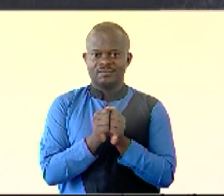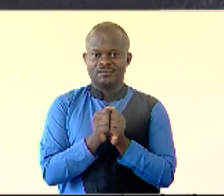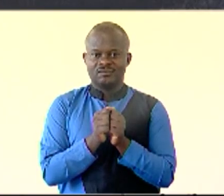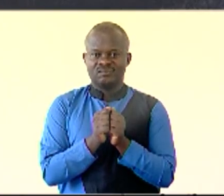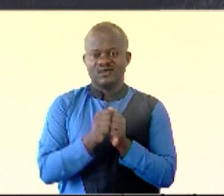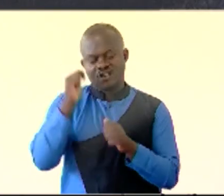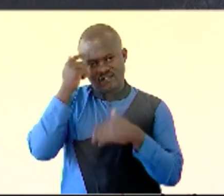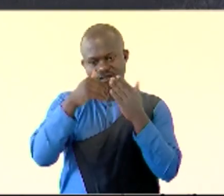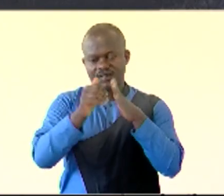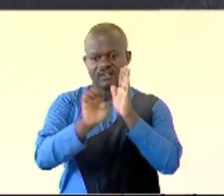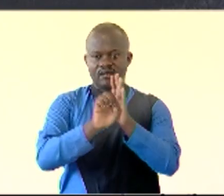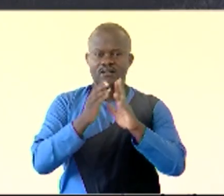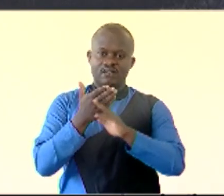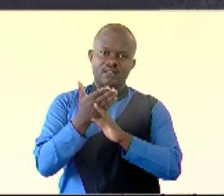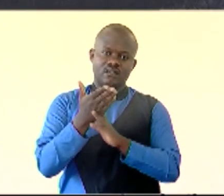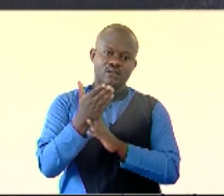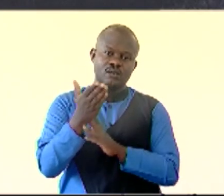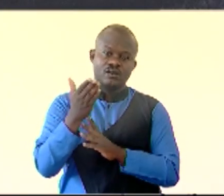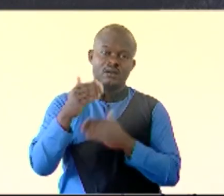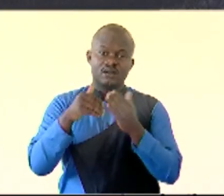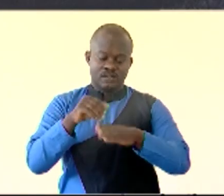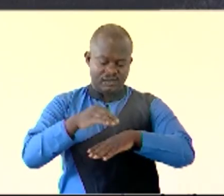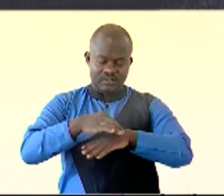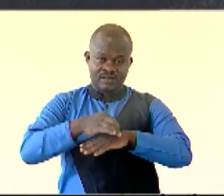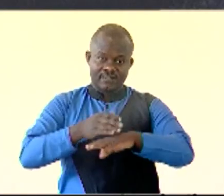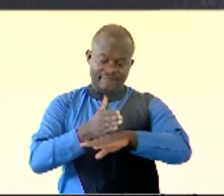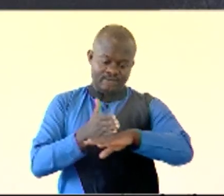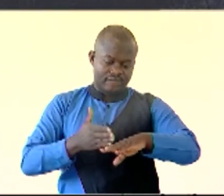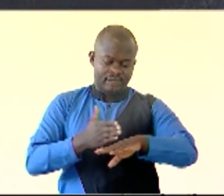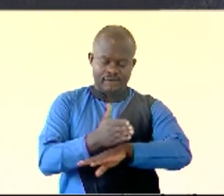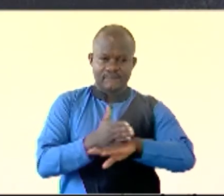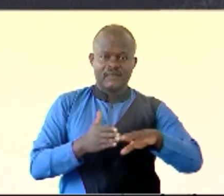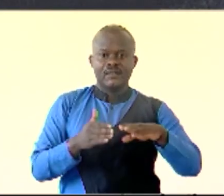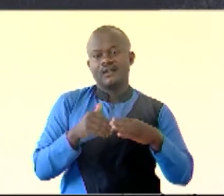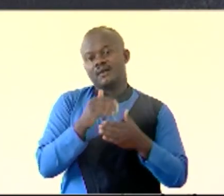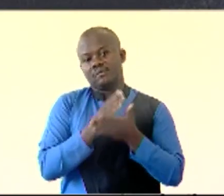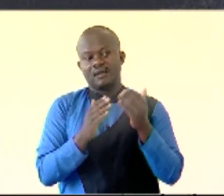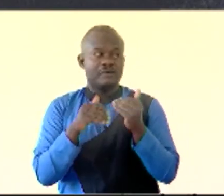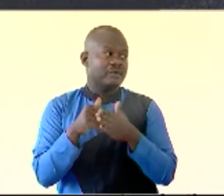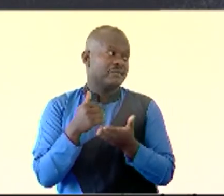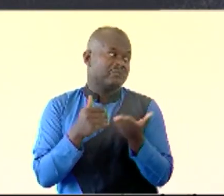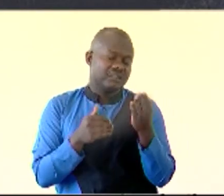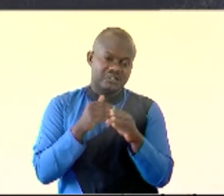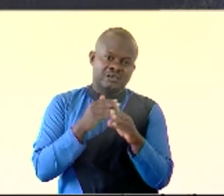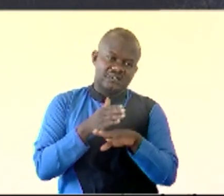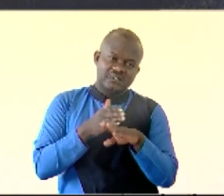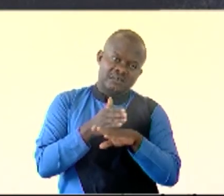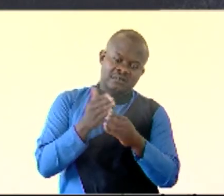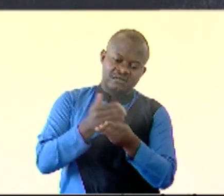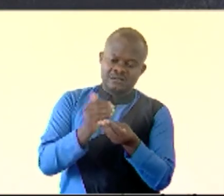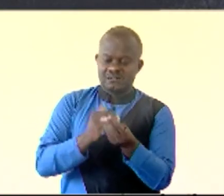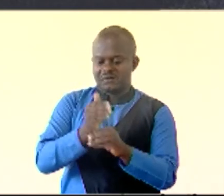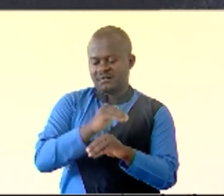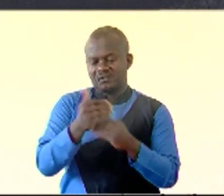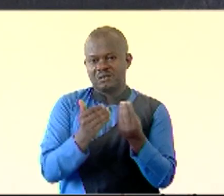for example, through a cut in the skin, you've cut yourself with a knife when maybe you are peeling a banana or peeling Irish potato, you